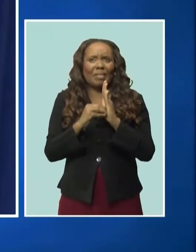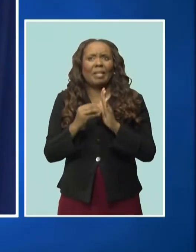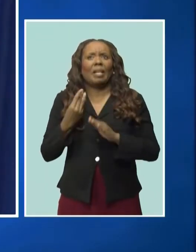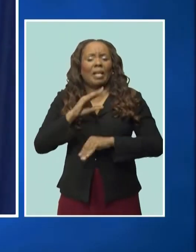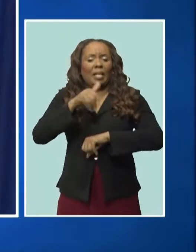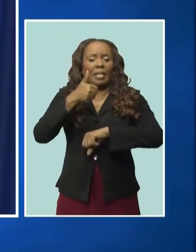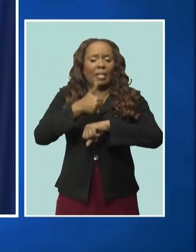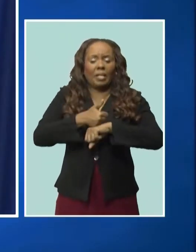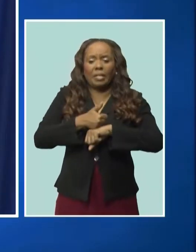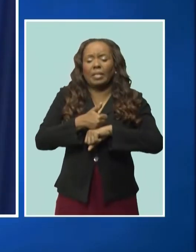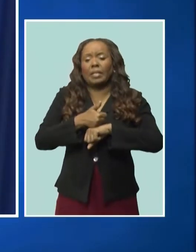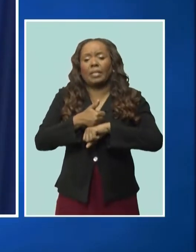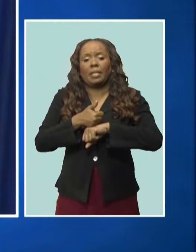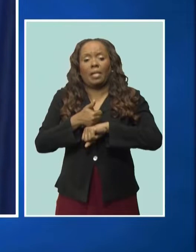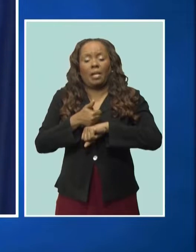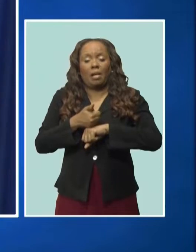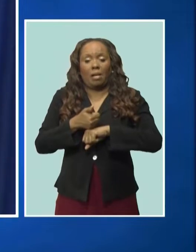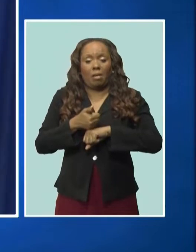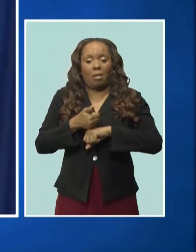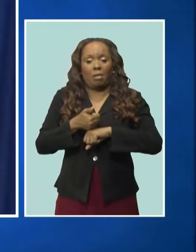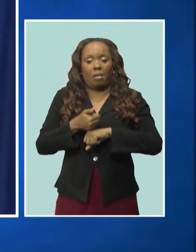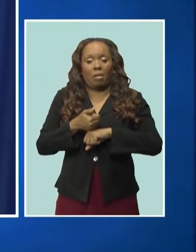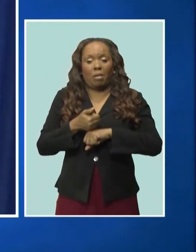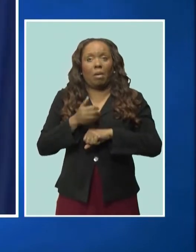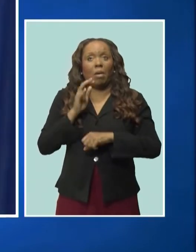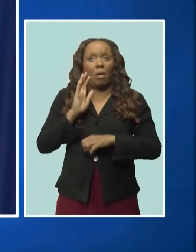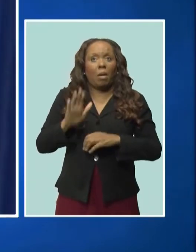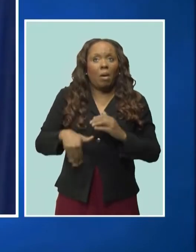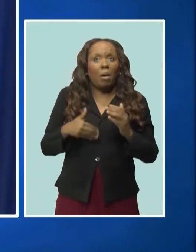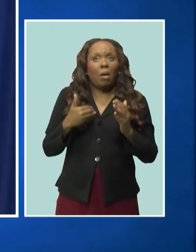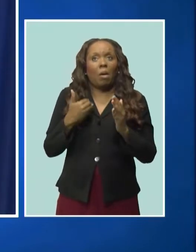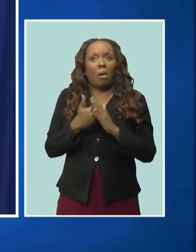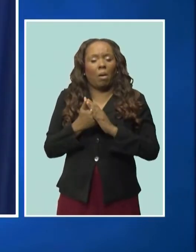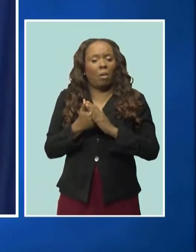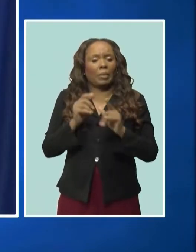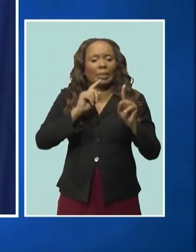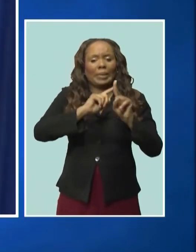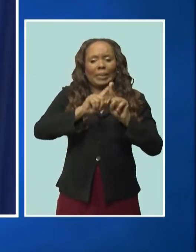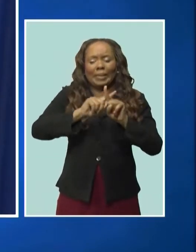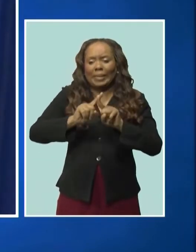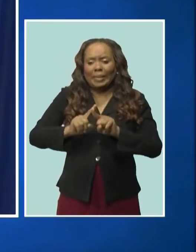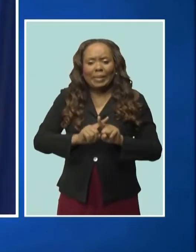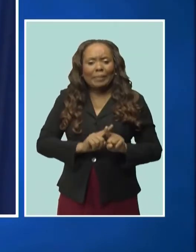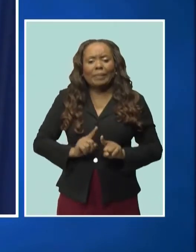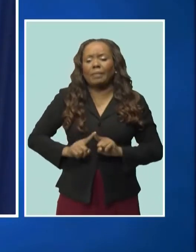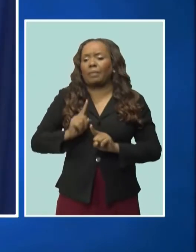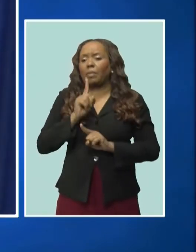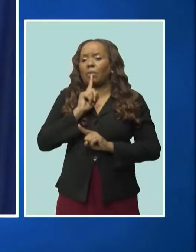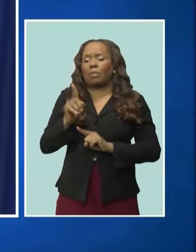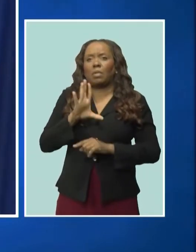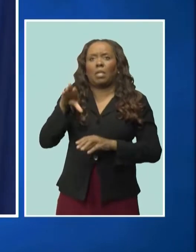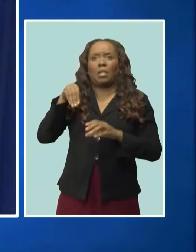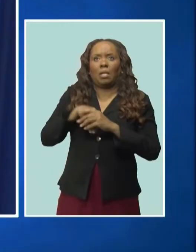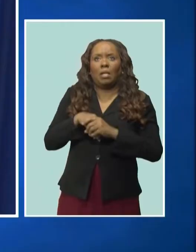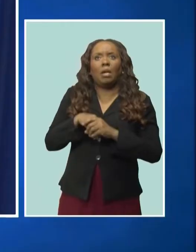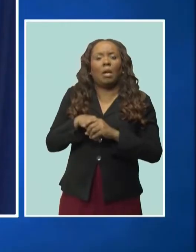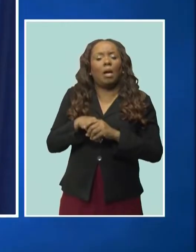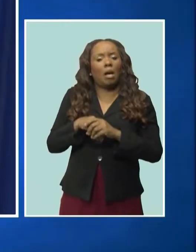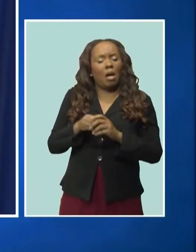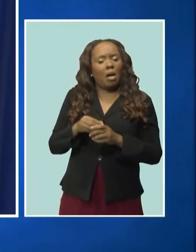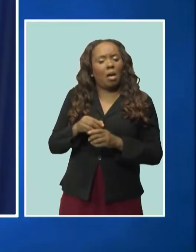and interrogate the established canons and conventions and norms that sustain certain